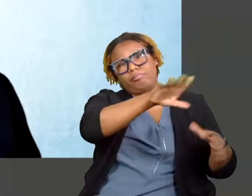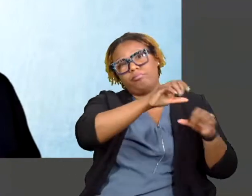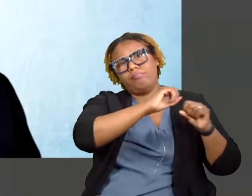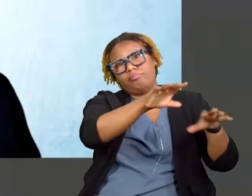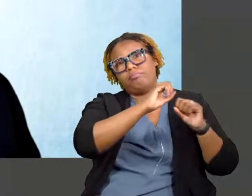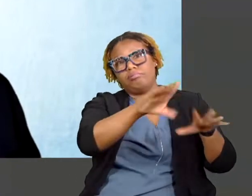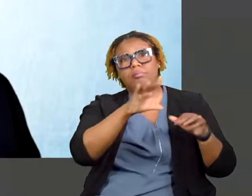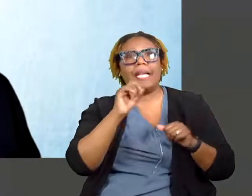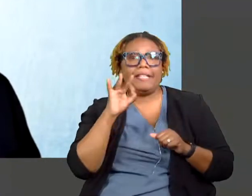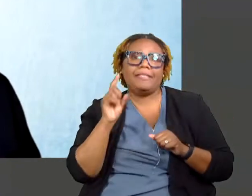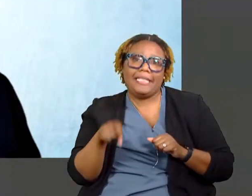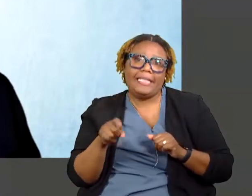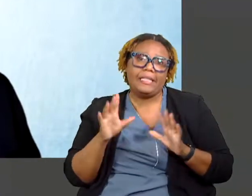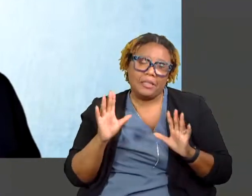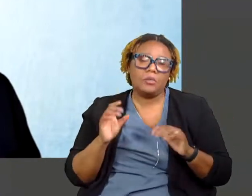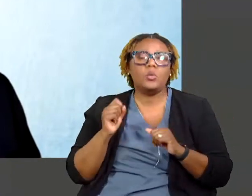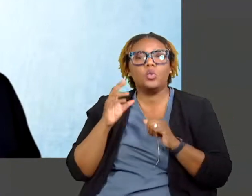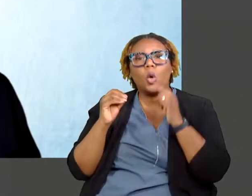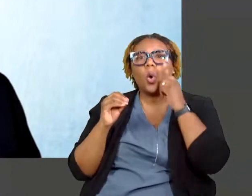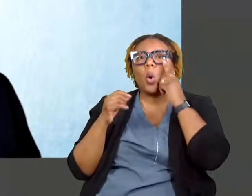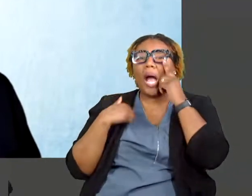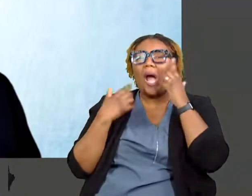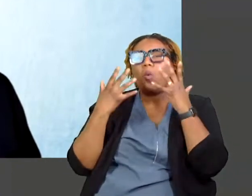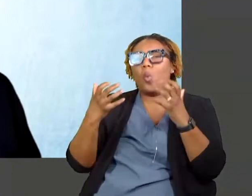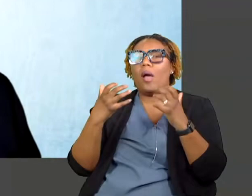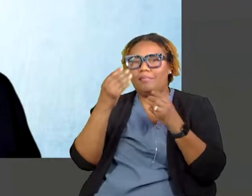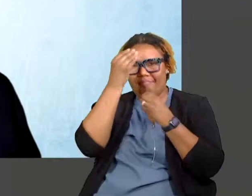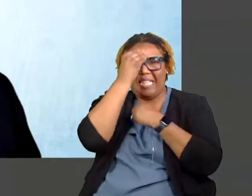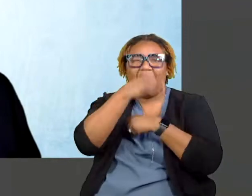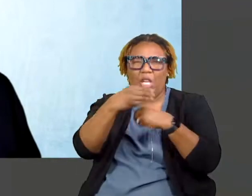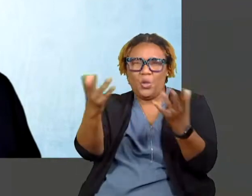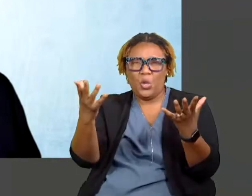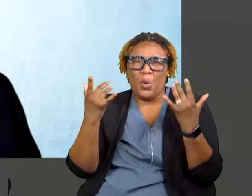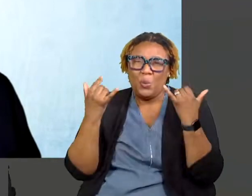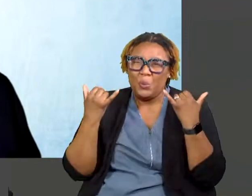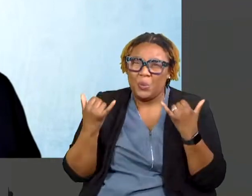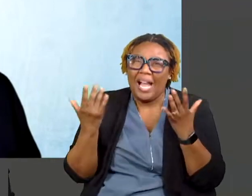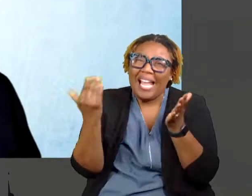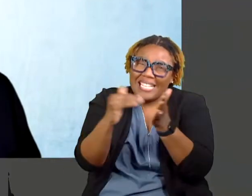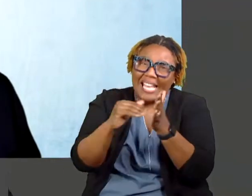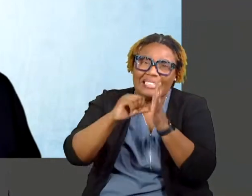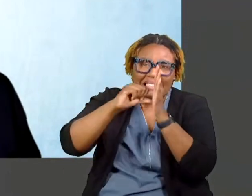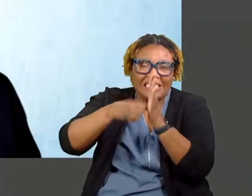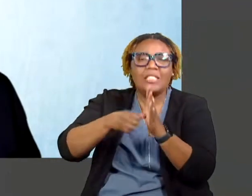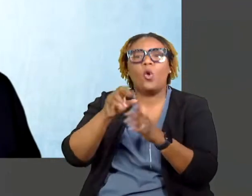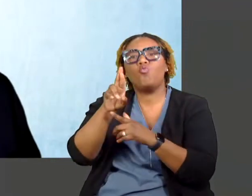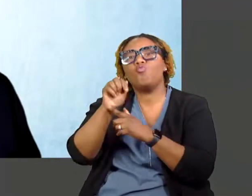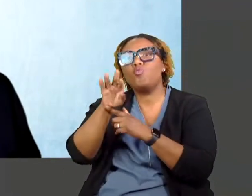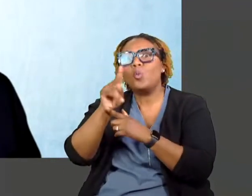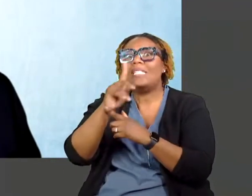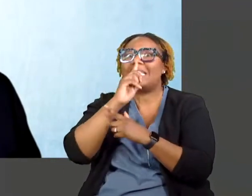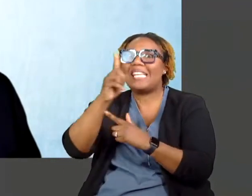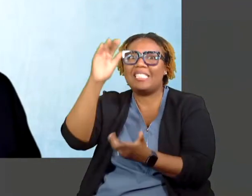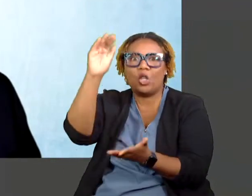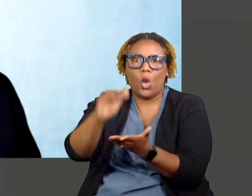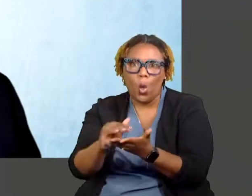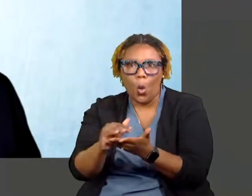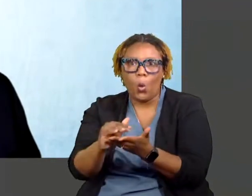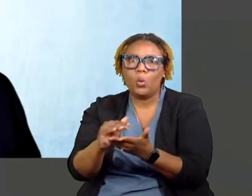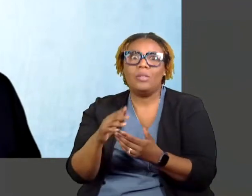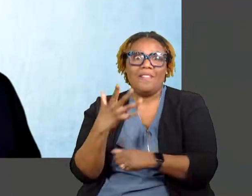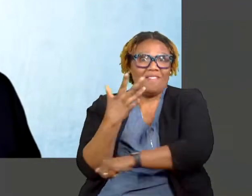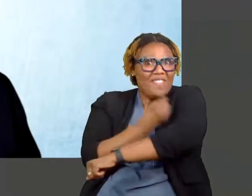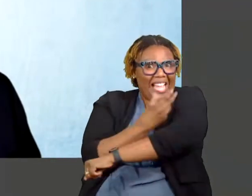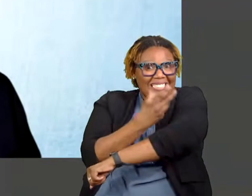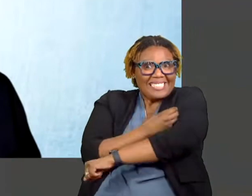front. I just really want to close this part by confirming again the current risk is low. Vaccines are not part of our response right